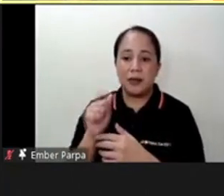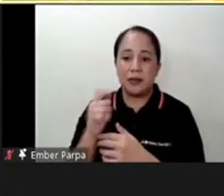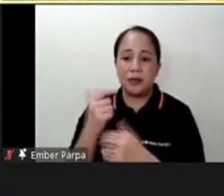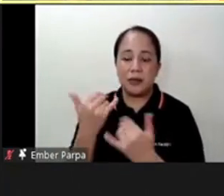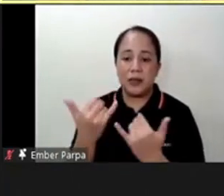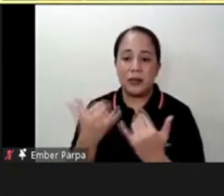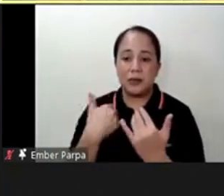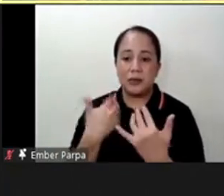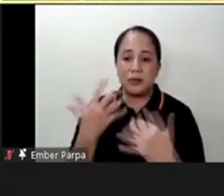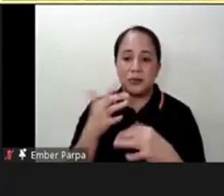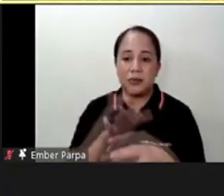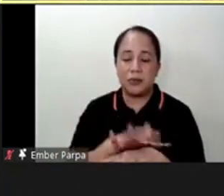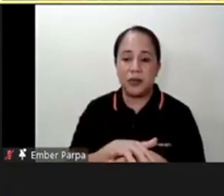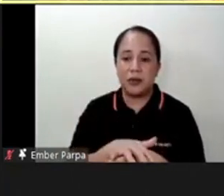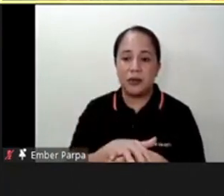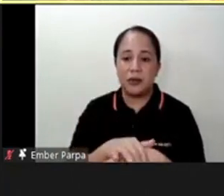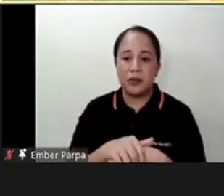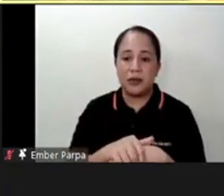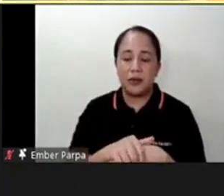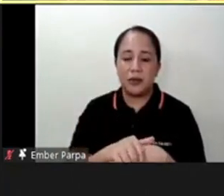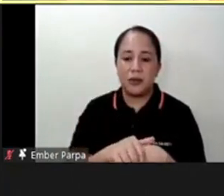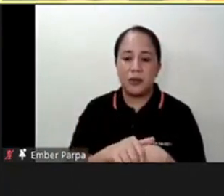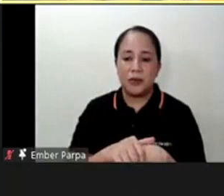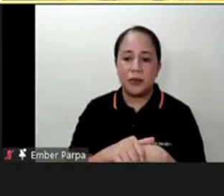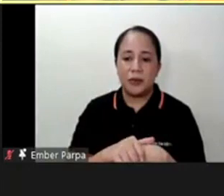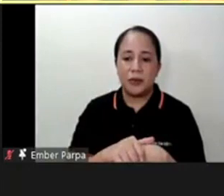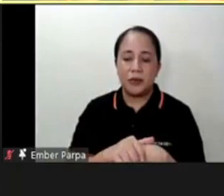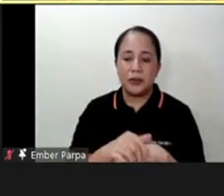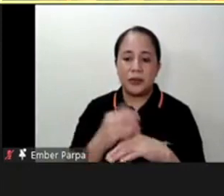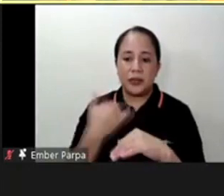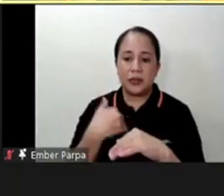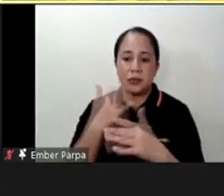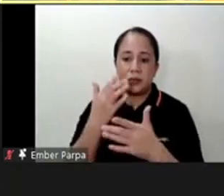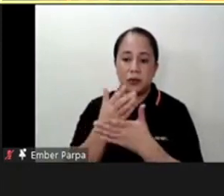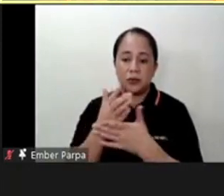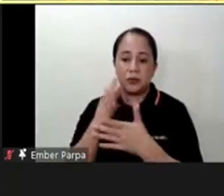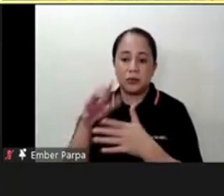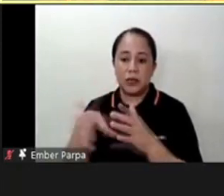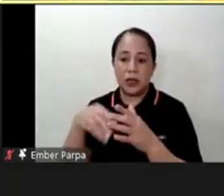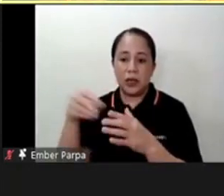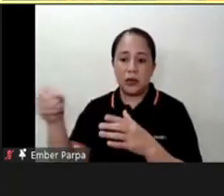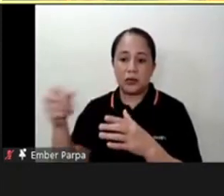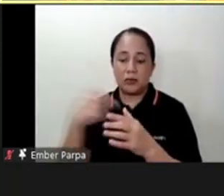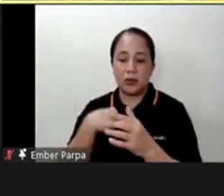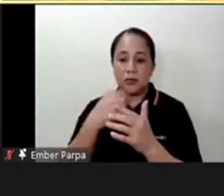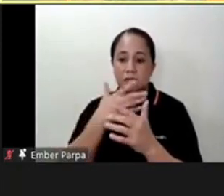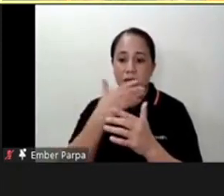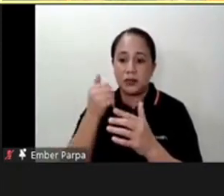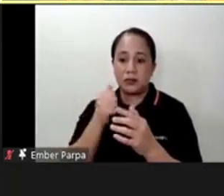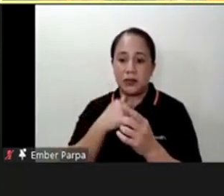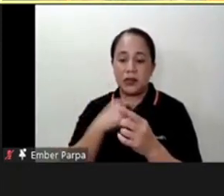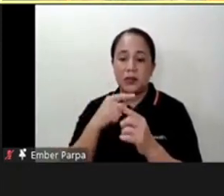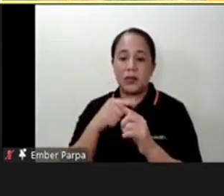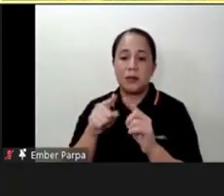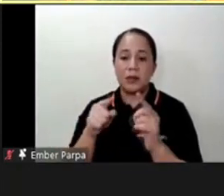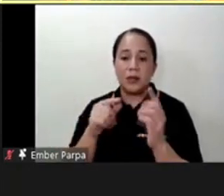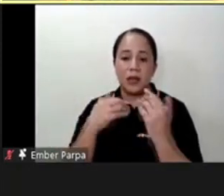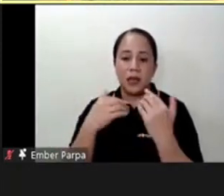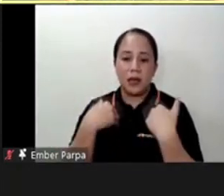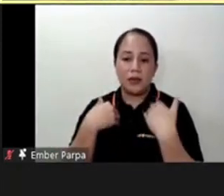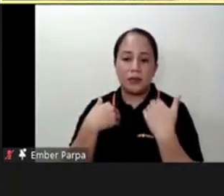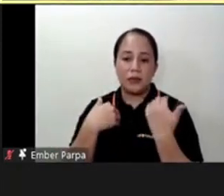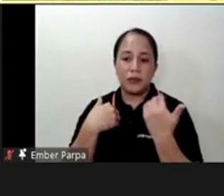ngayon nagbe-blended kami. Yes, we still go on field kasi mas meaningful pa rin siya, pero hindi